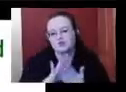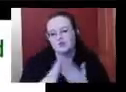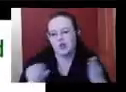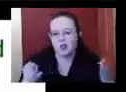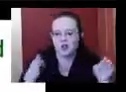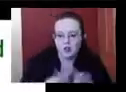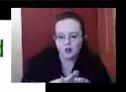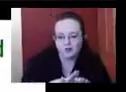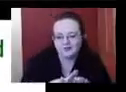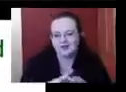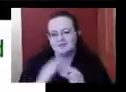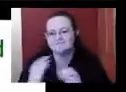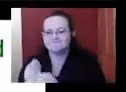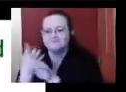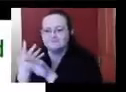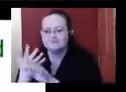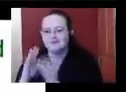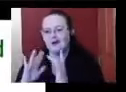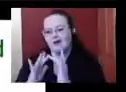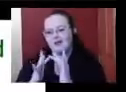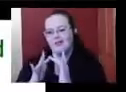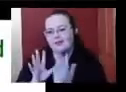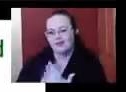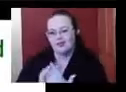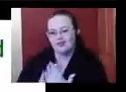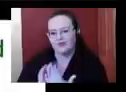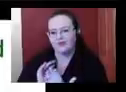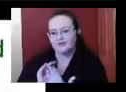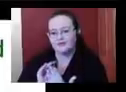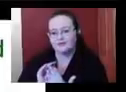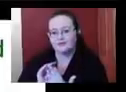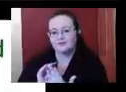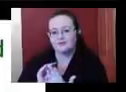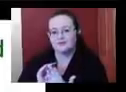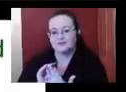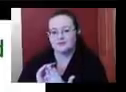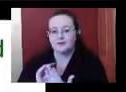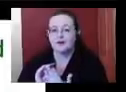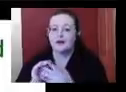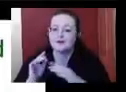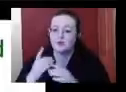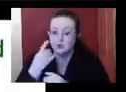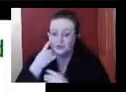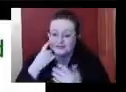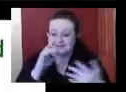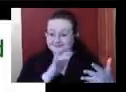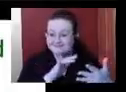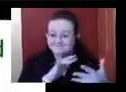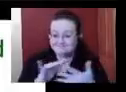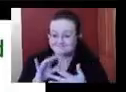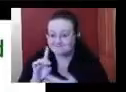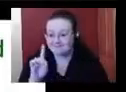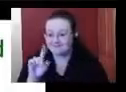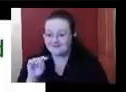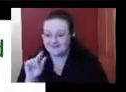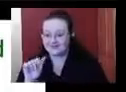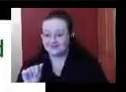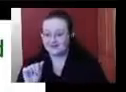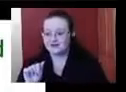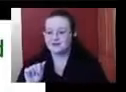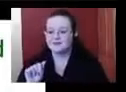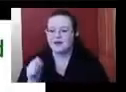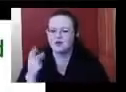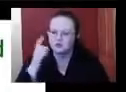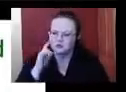learning. Young children and adolescents have been impacted differently. Based on recent data, parents of young children have reported